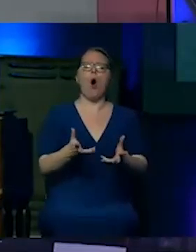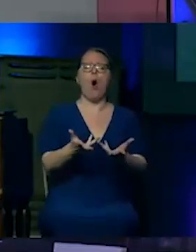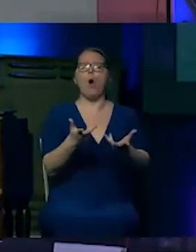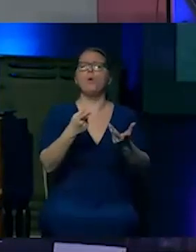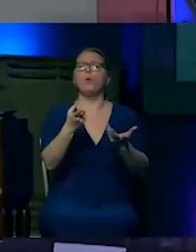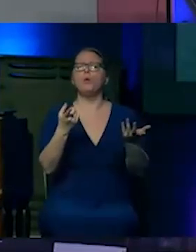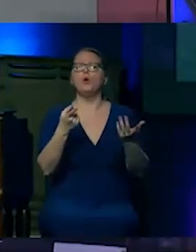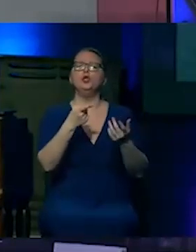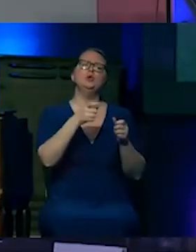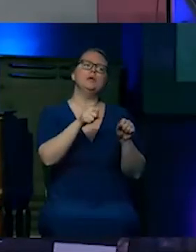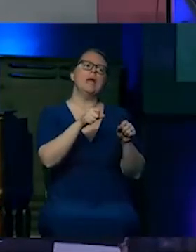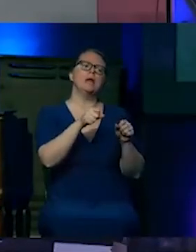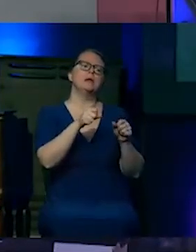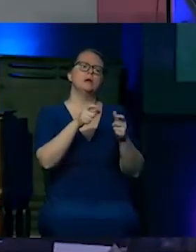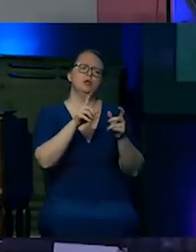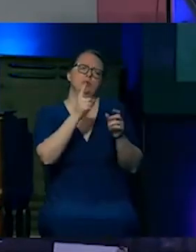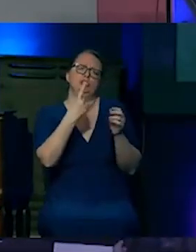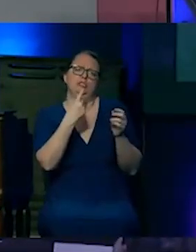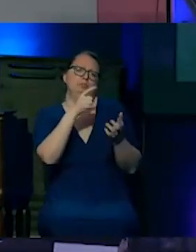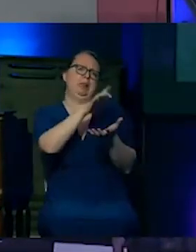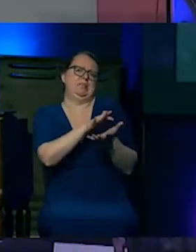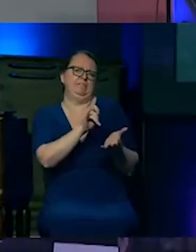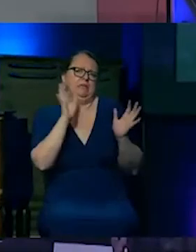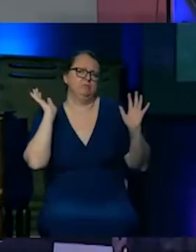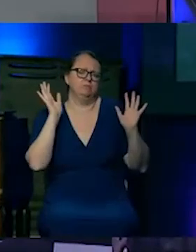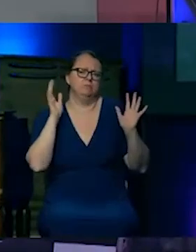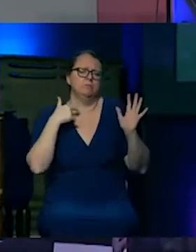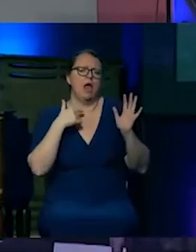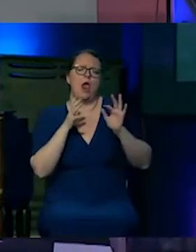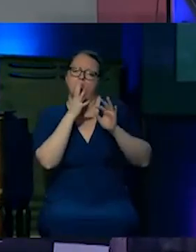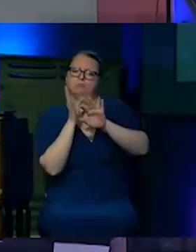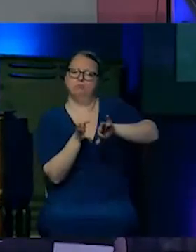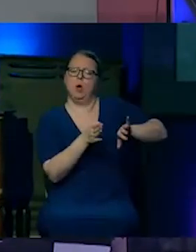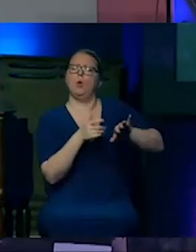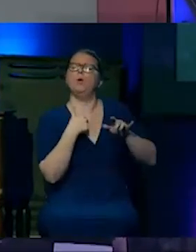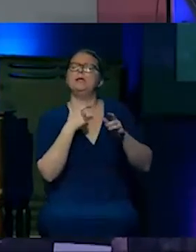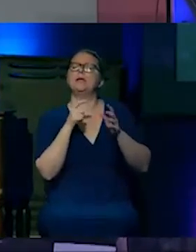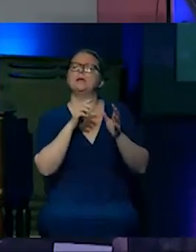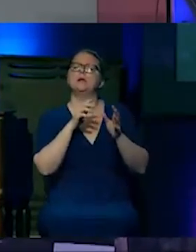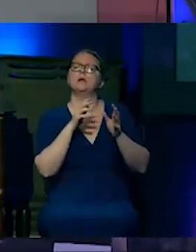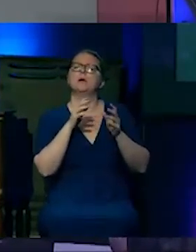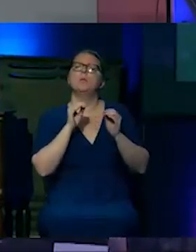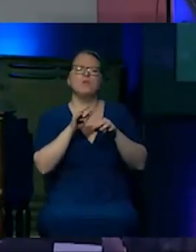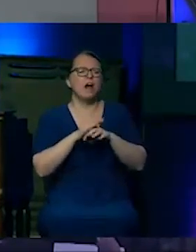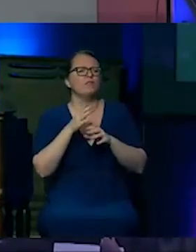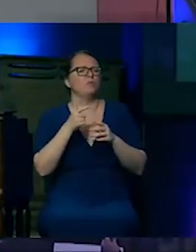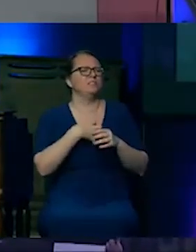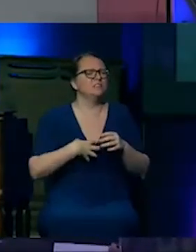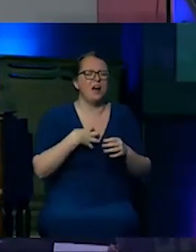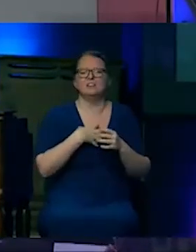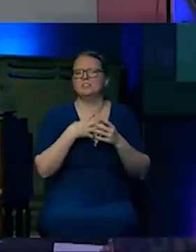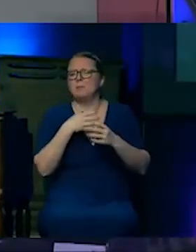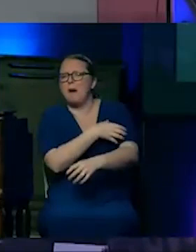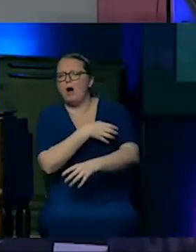You believe you cannot be gay and be Christian. And we can move away from the disgust and the pity and the power and the pushing us